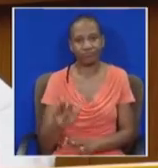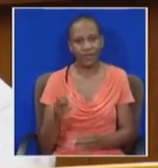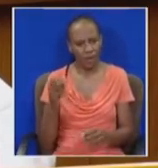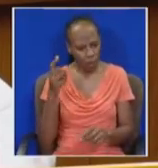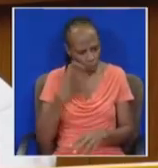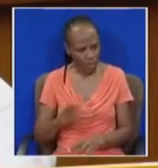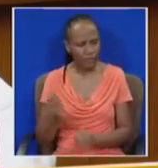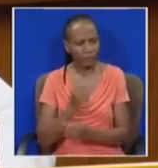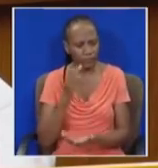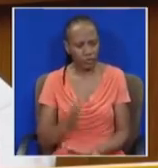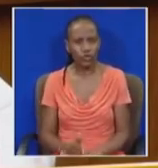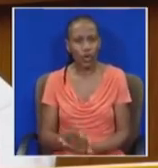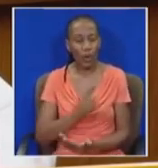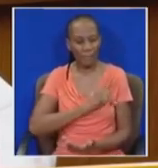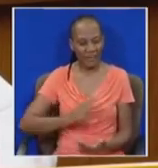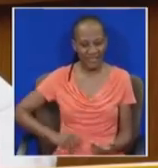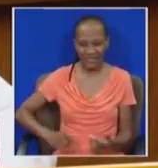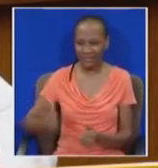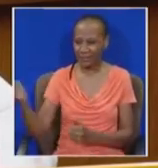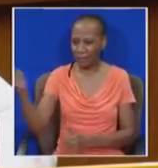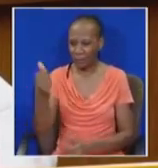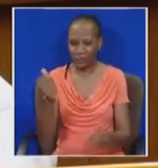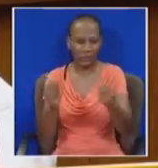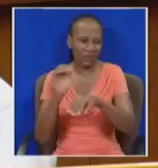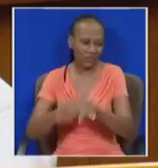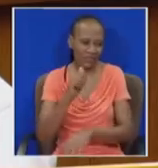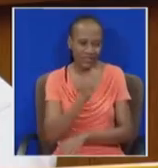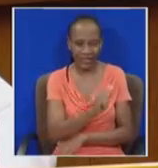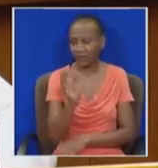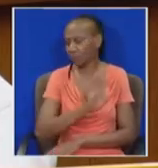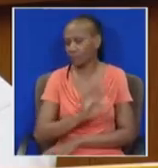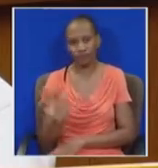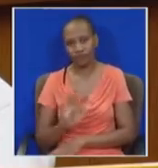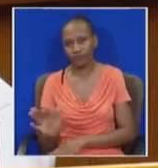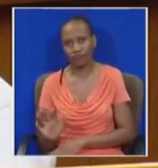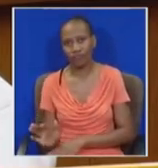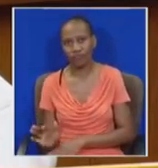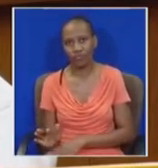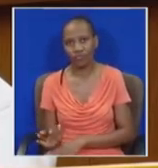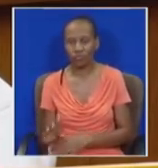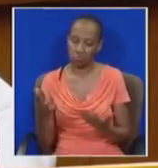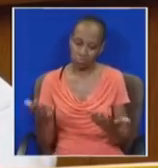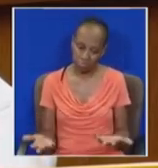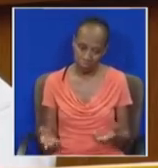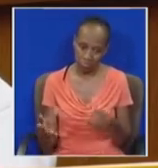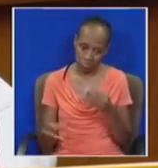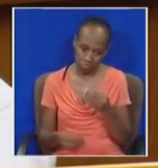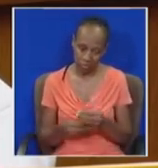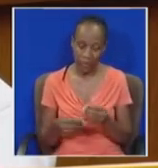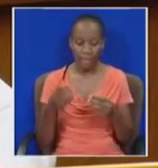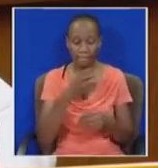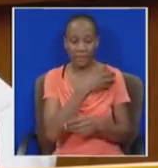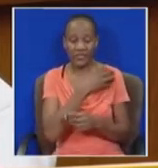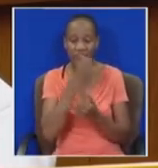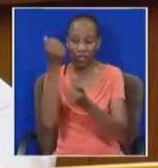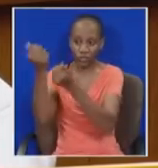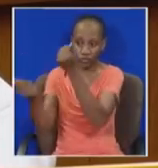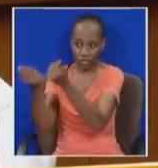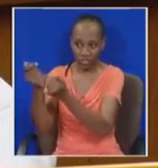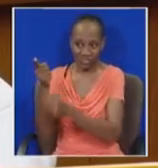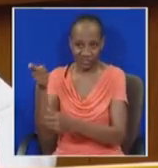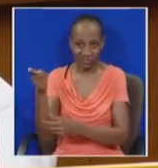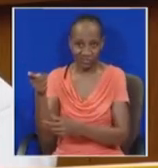presidents appointing malleable flunkies as NDPP. Also, the Minister of Justice should no longer